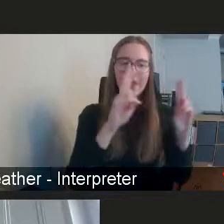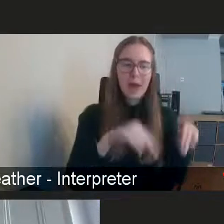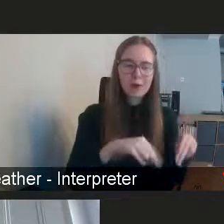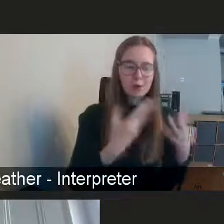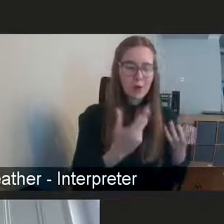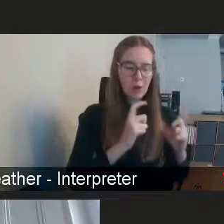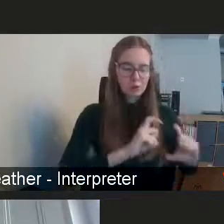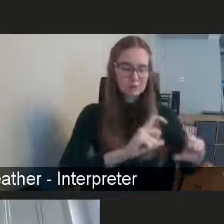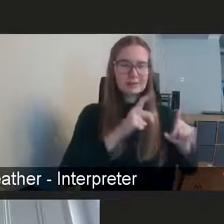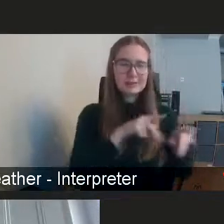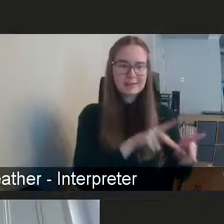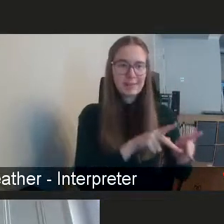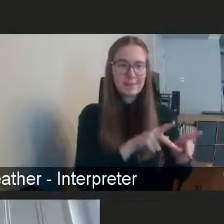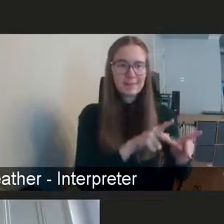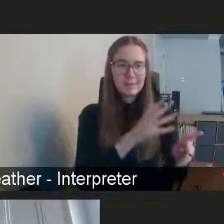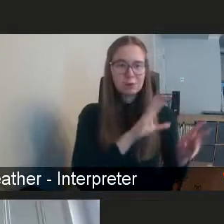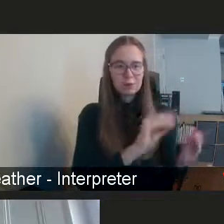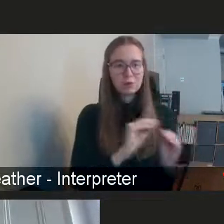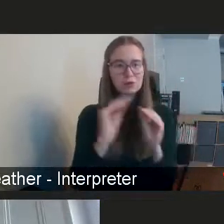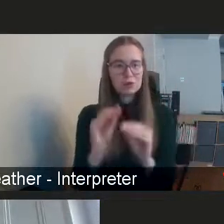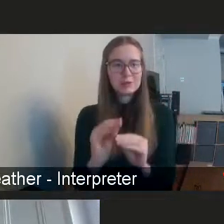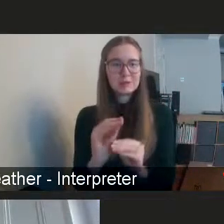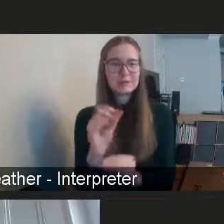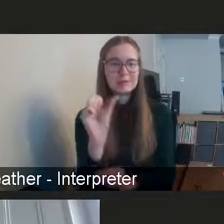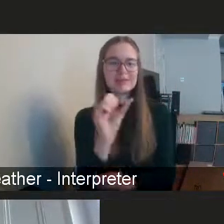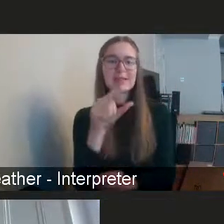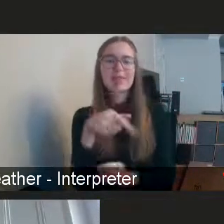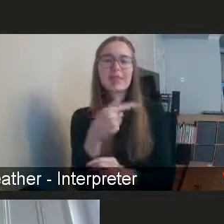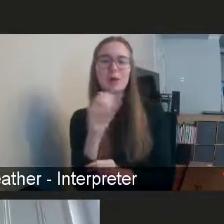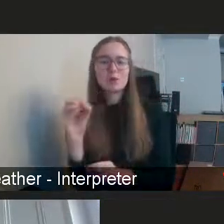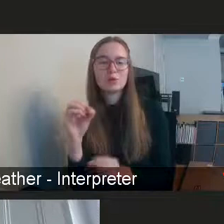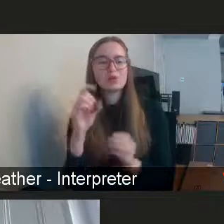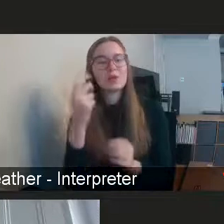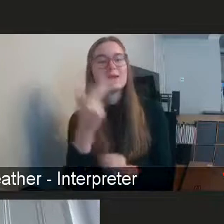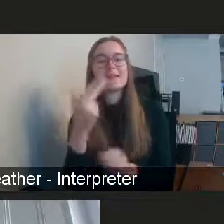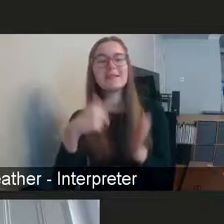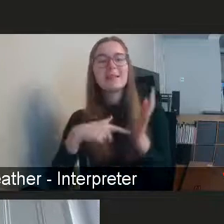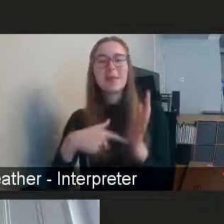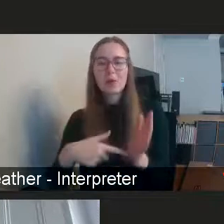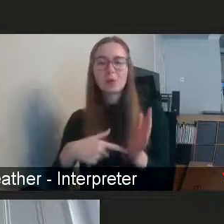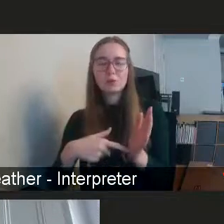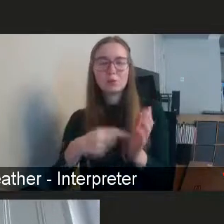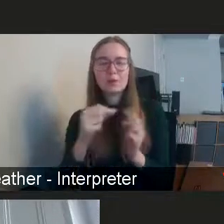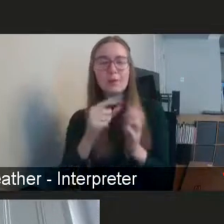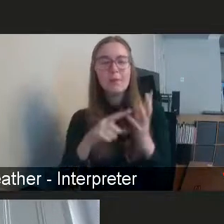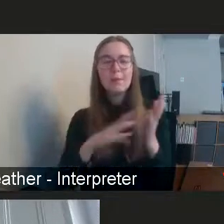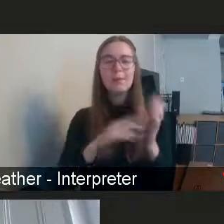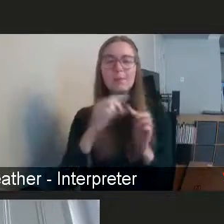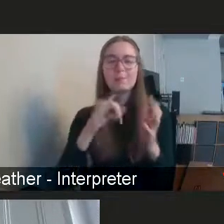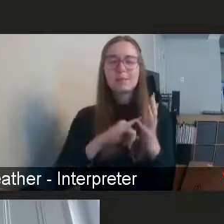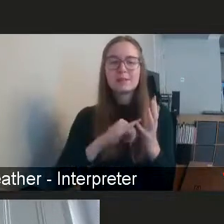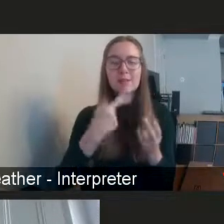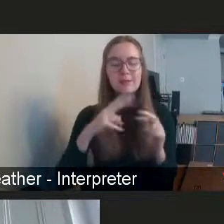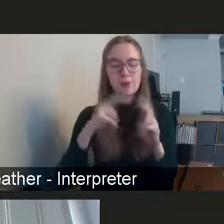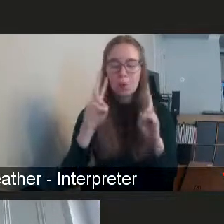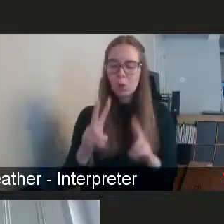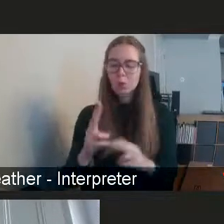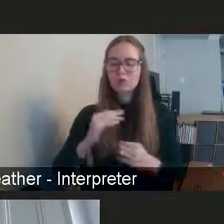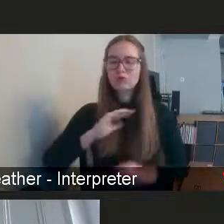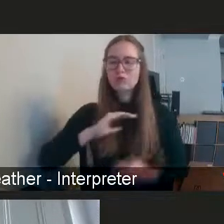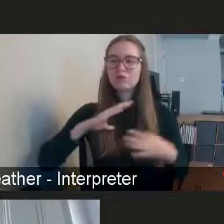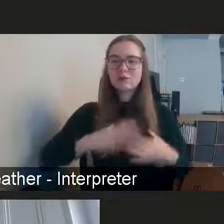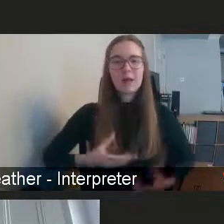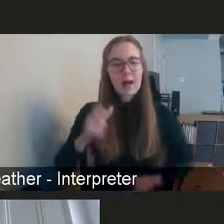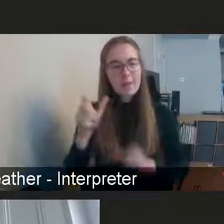it requires between 6,000 and 18,000. Now, if I look for a particular sector, retired people, old people